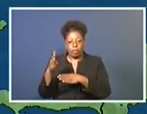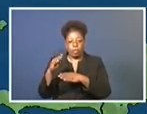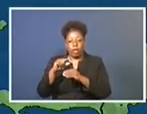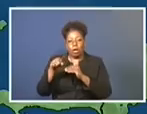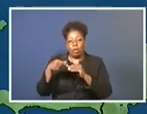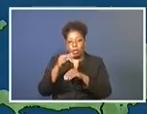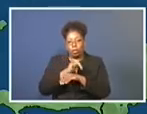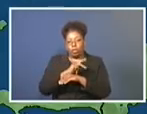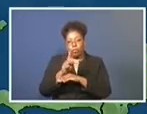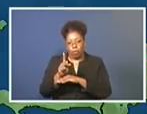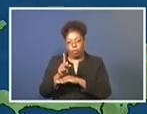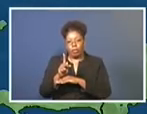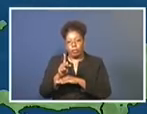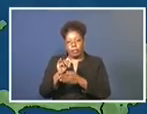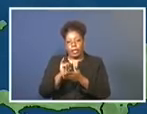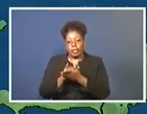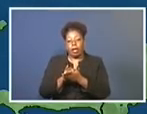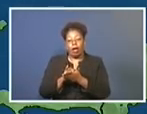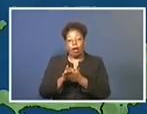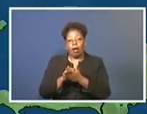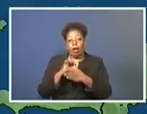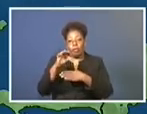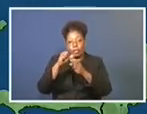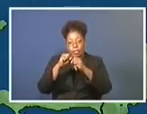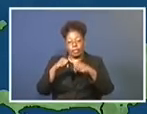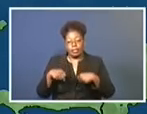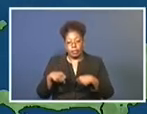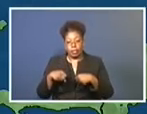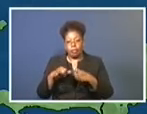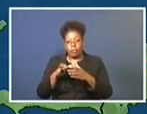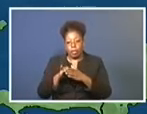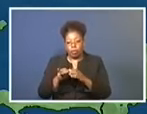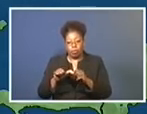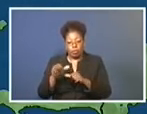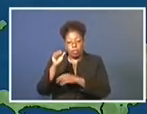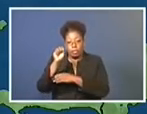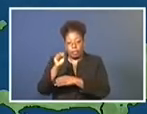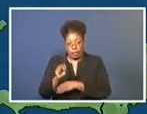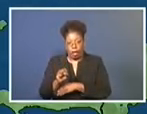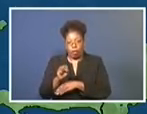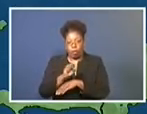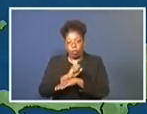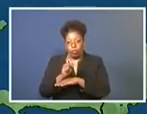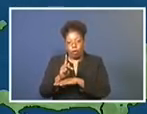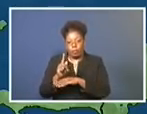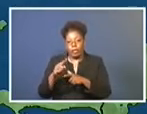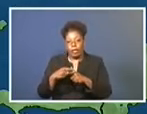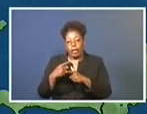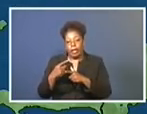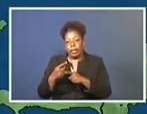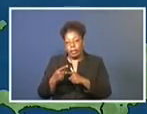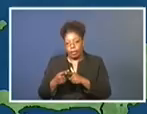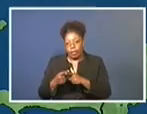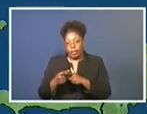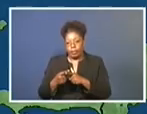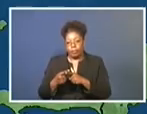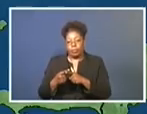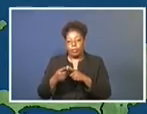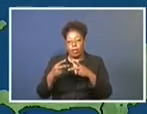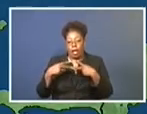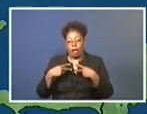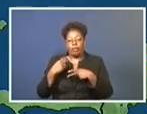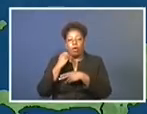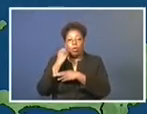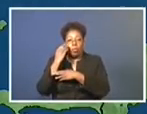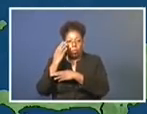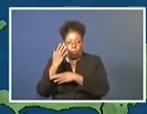that's associated with that frontal system which went through. We expect that front to stall south of the capital and then start backing up overnight as a warm front,